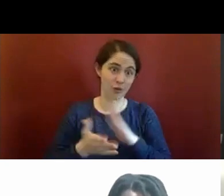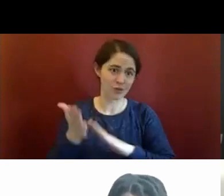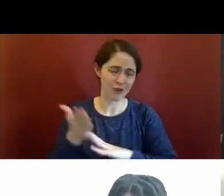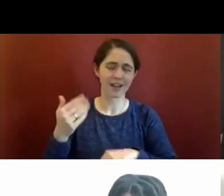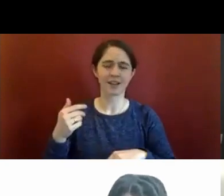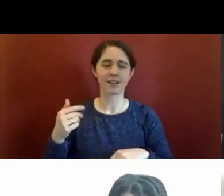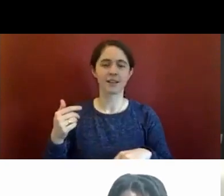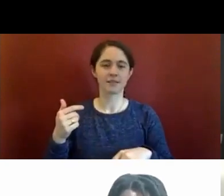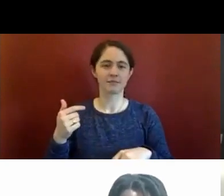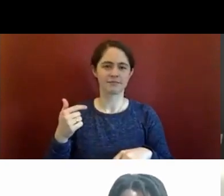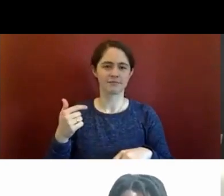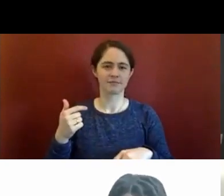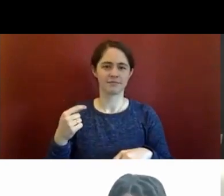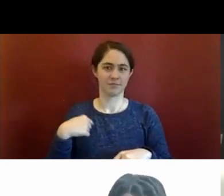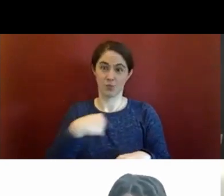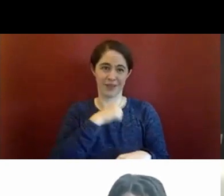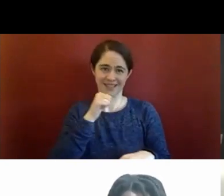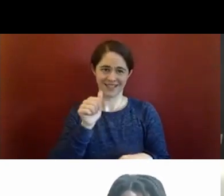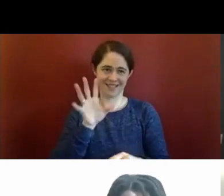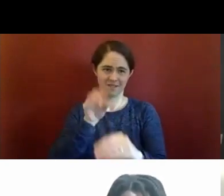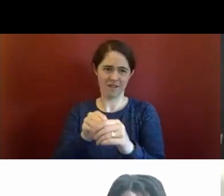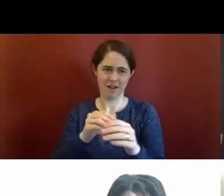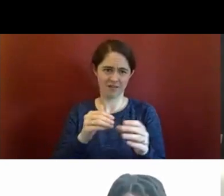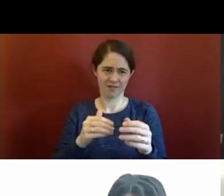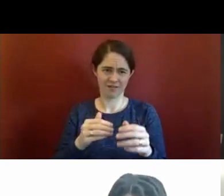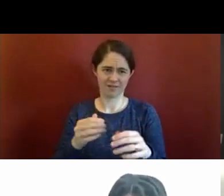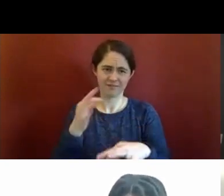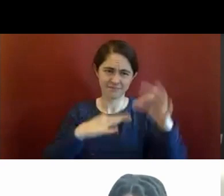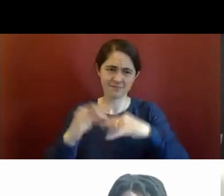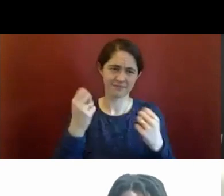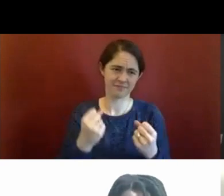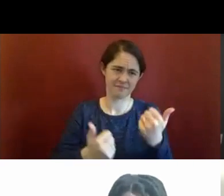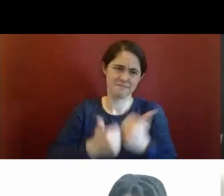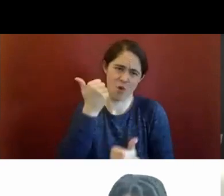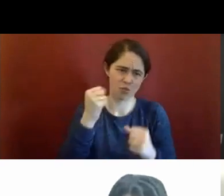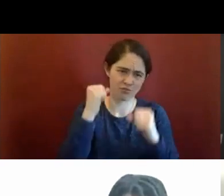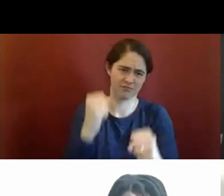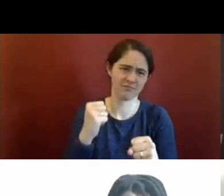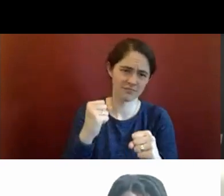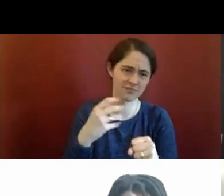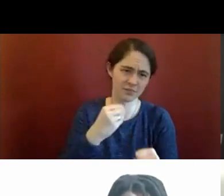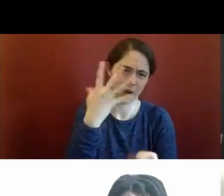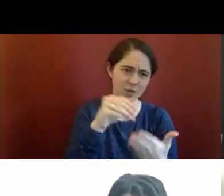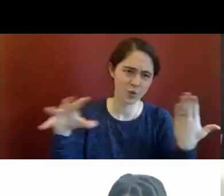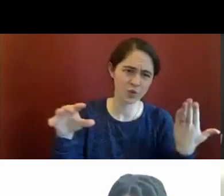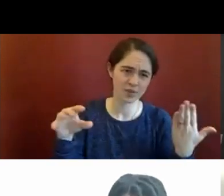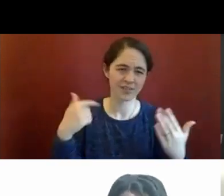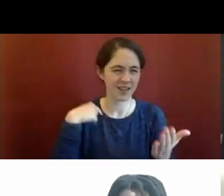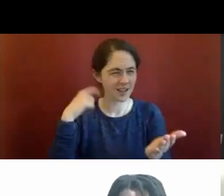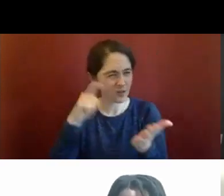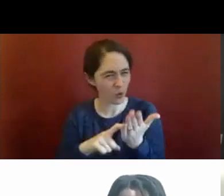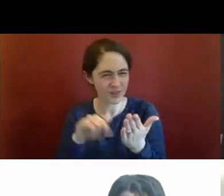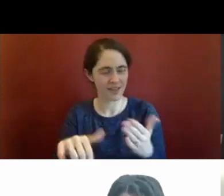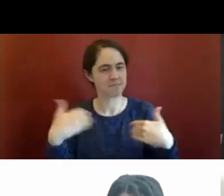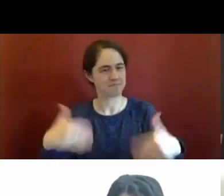We didn't have that class. It was mainly dominated by the white students. So that's something that I like remember noticing a lot, especially when I know